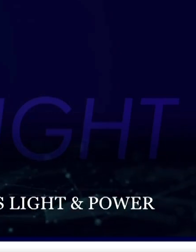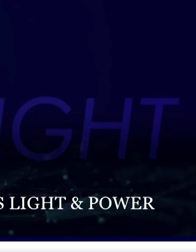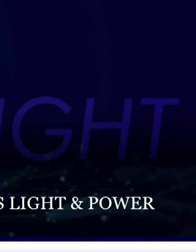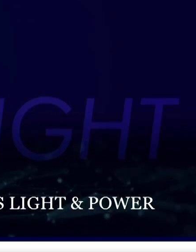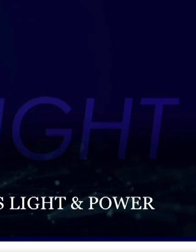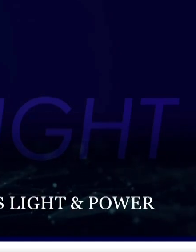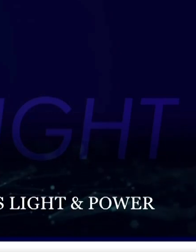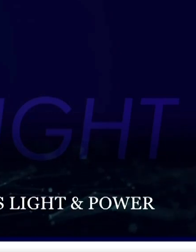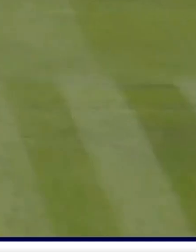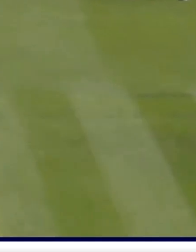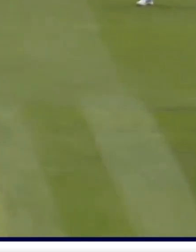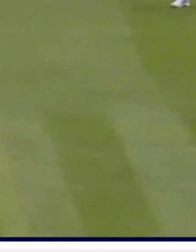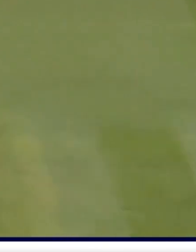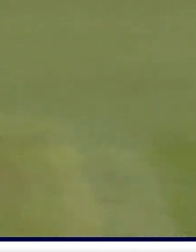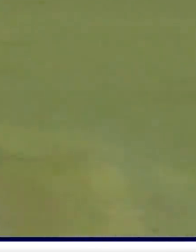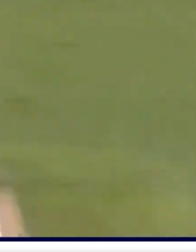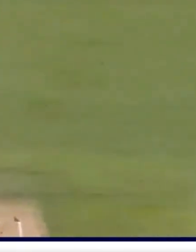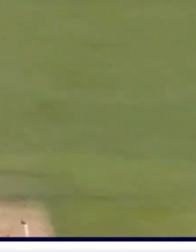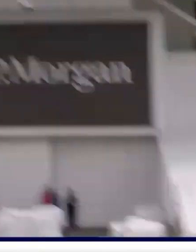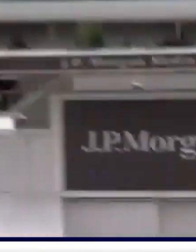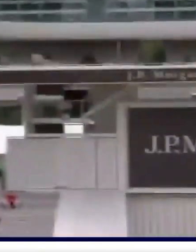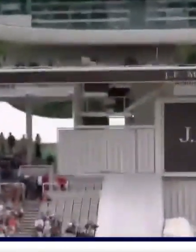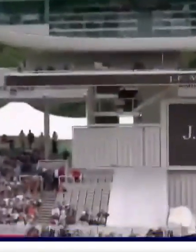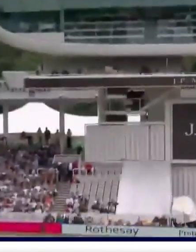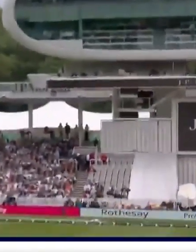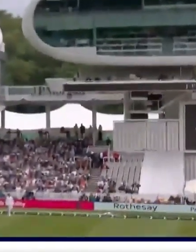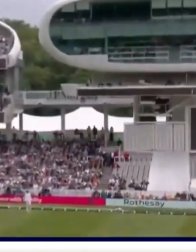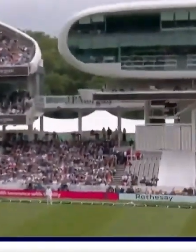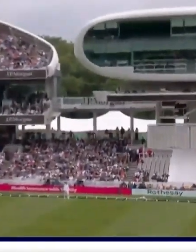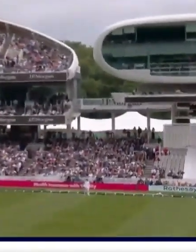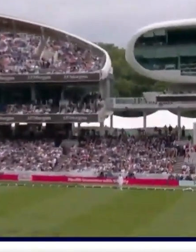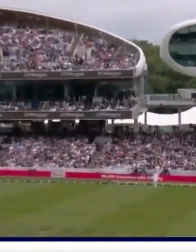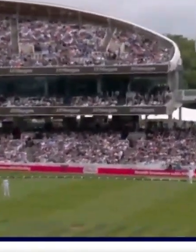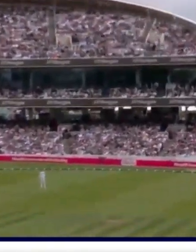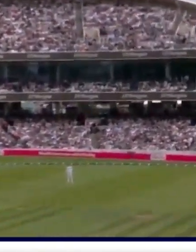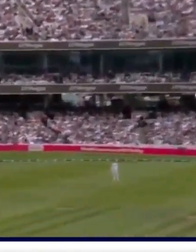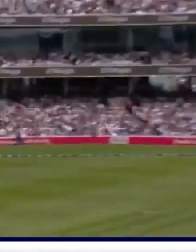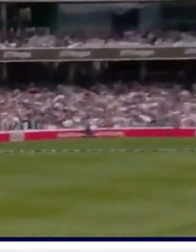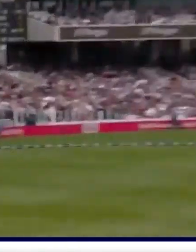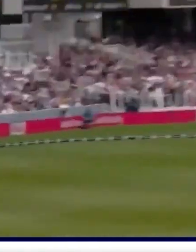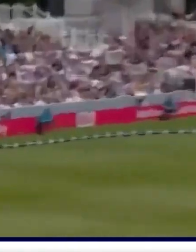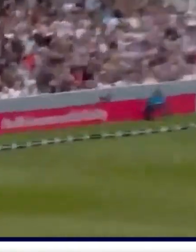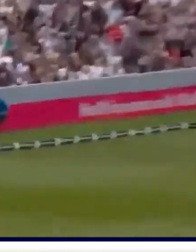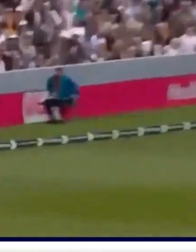being enforced. And in sports, the Windies lose their first test to England.